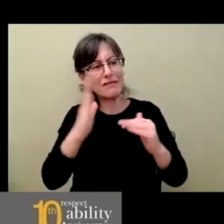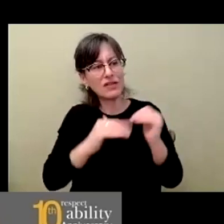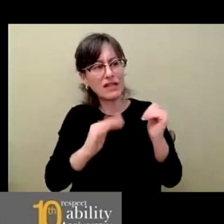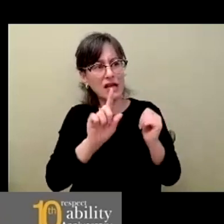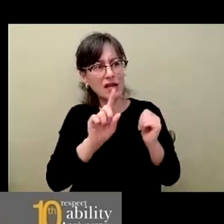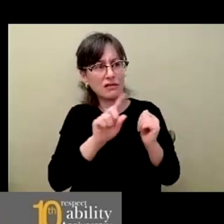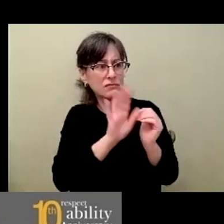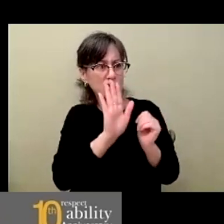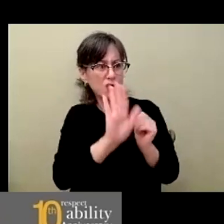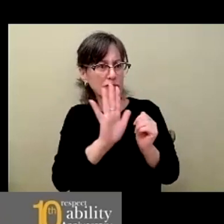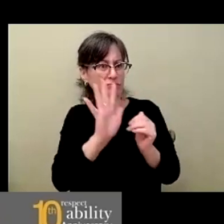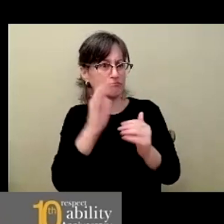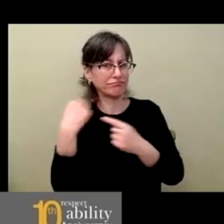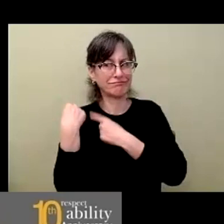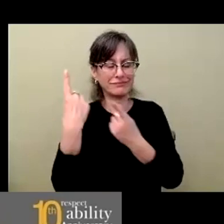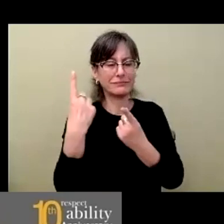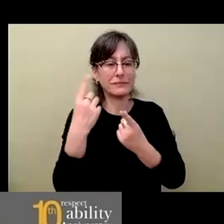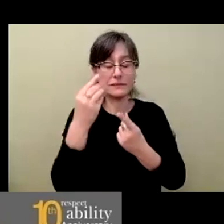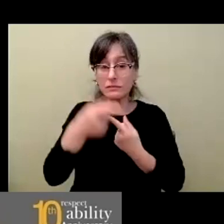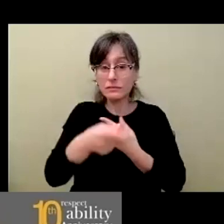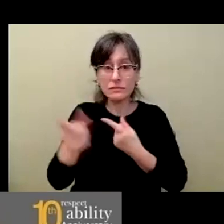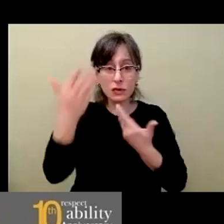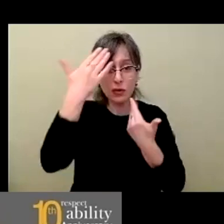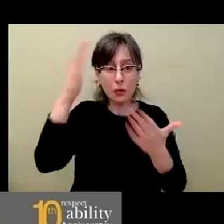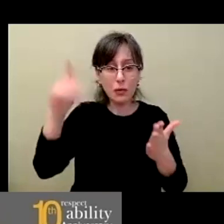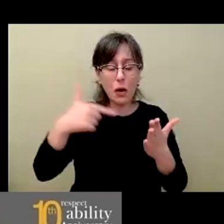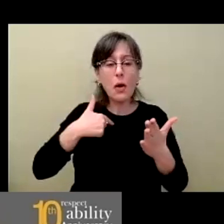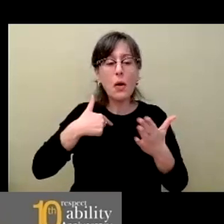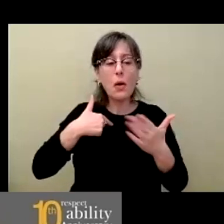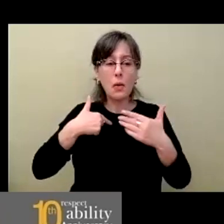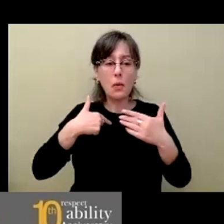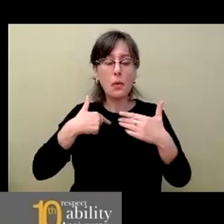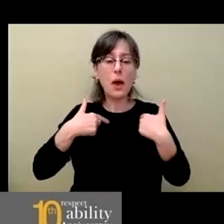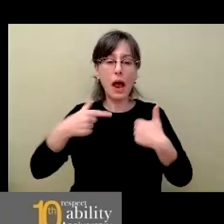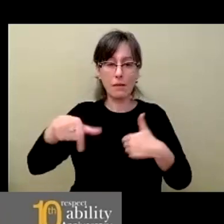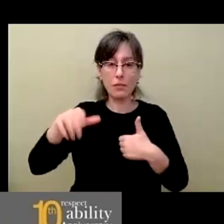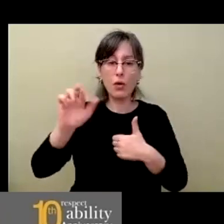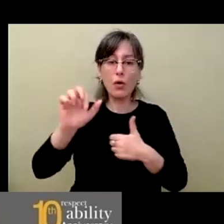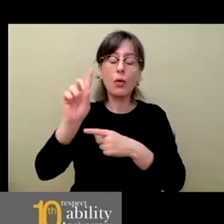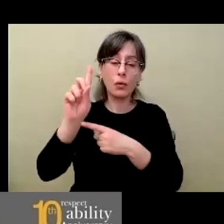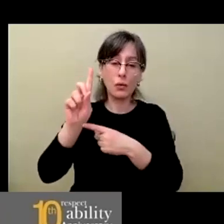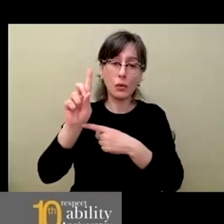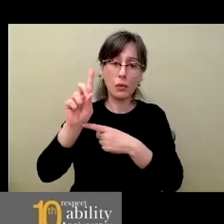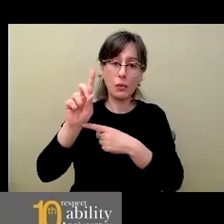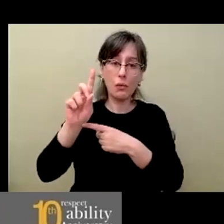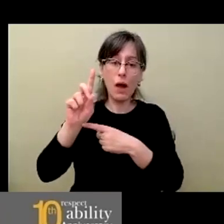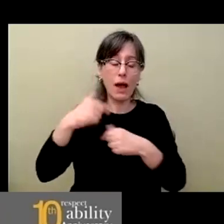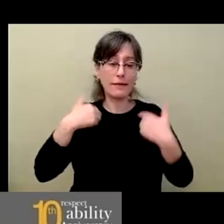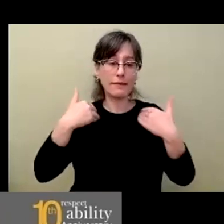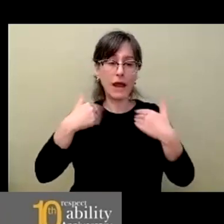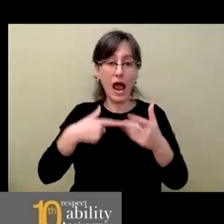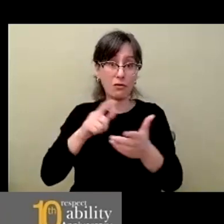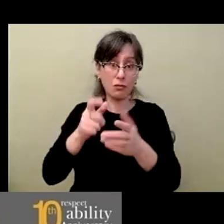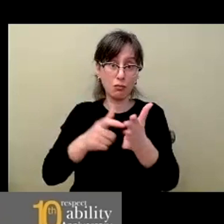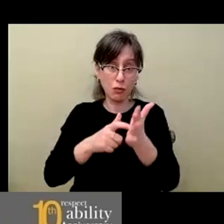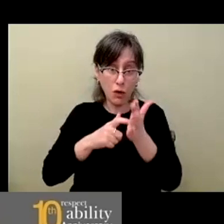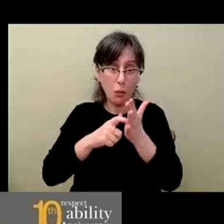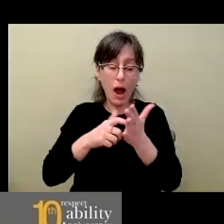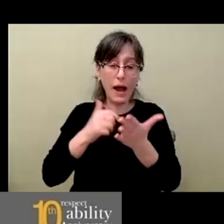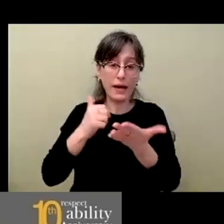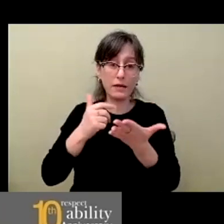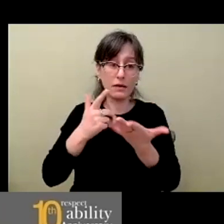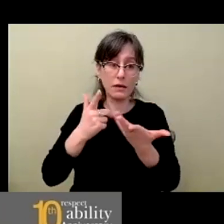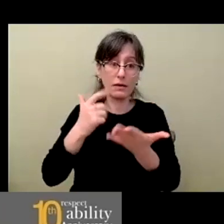with. For those who don't know, I am a quad. I require 24-hour personal care. And I said, are you willing to